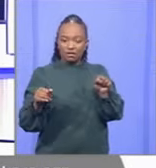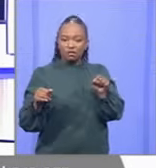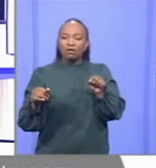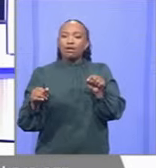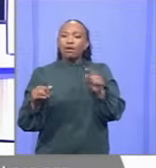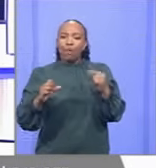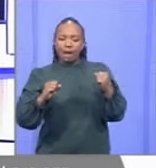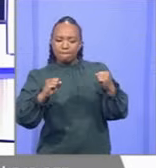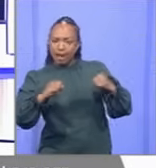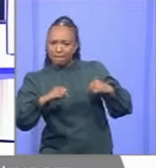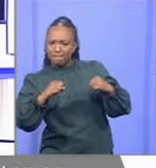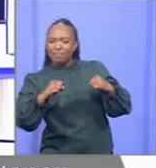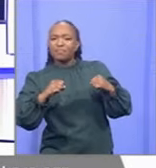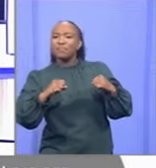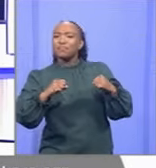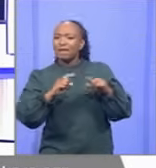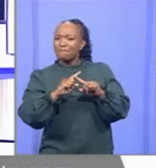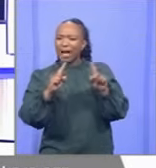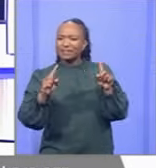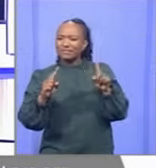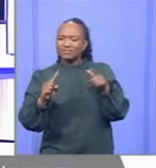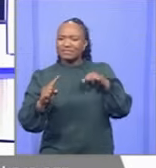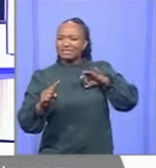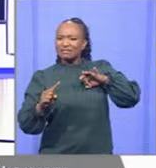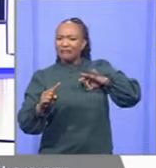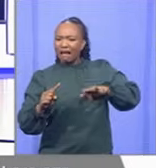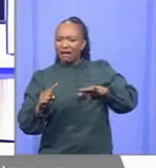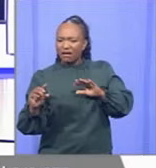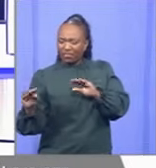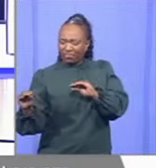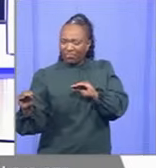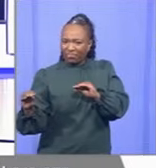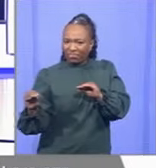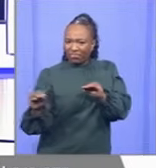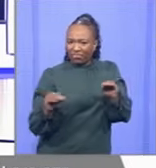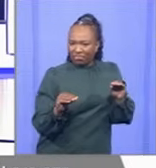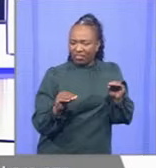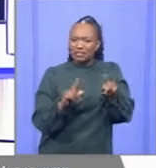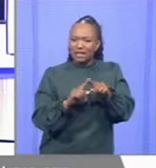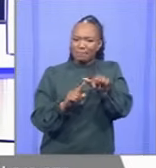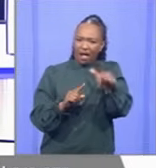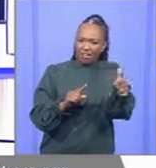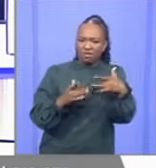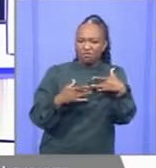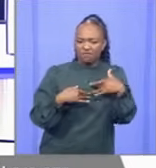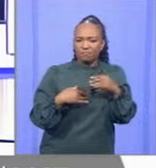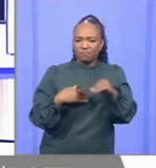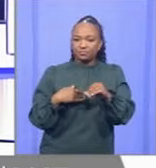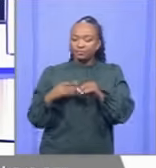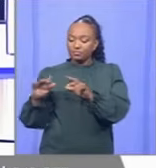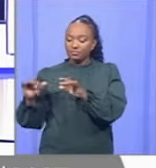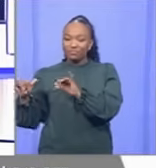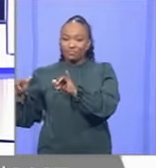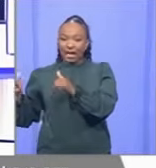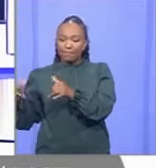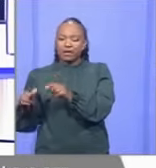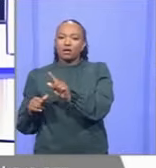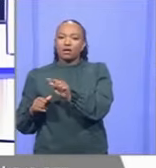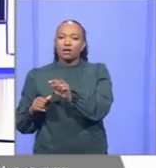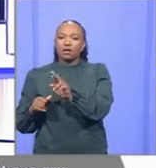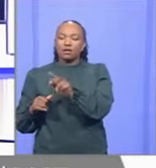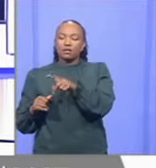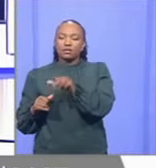moo ba llago ka go hwetša megolo morago ga nako magareng ga tše dingwe. Tripex Construction e hweditše kontraka